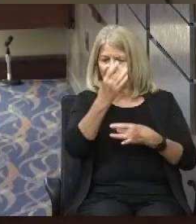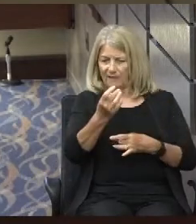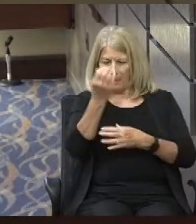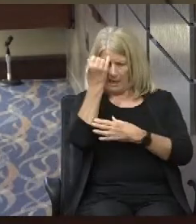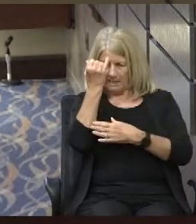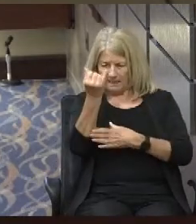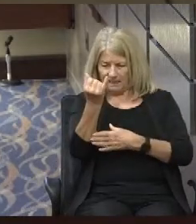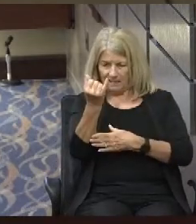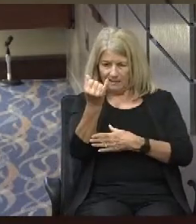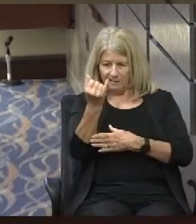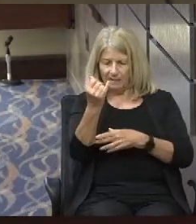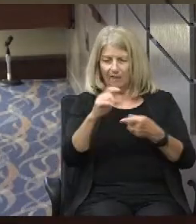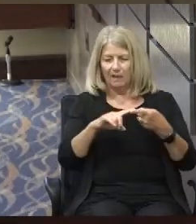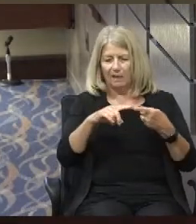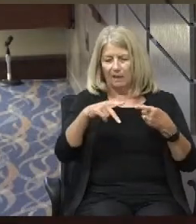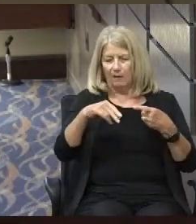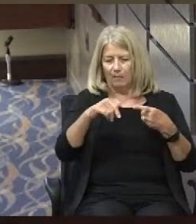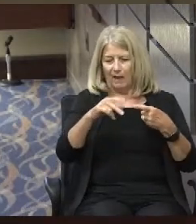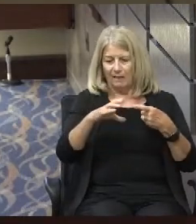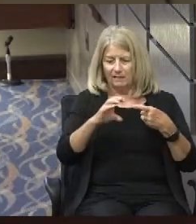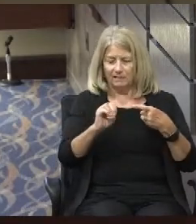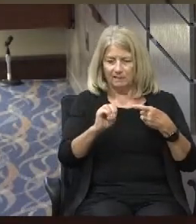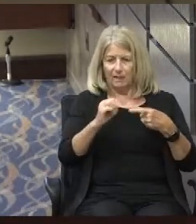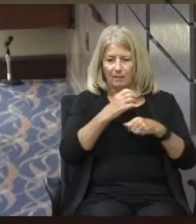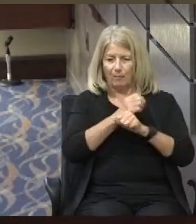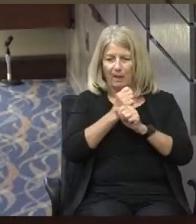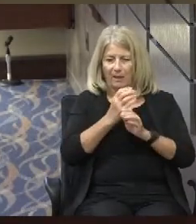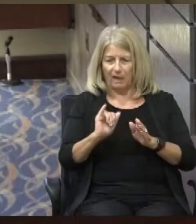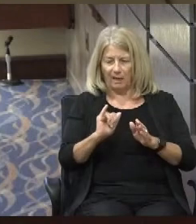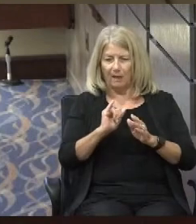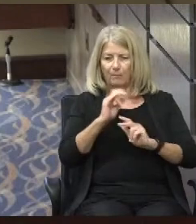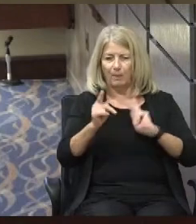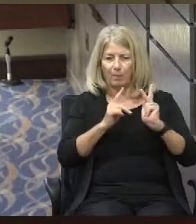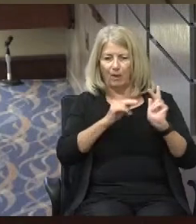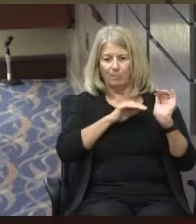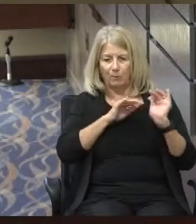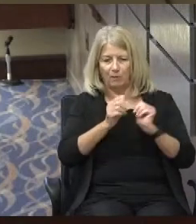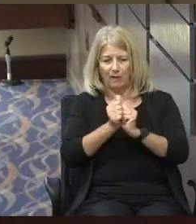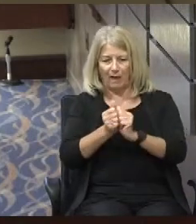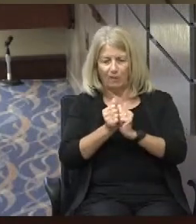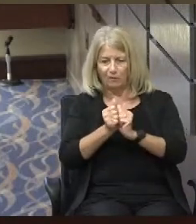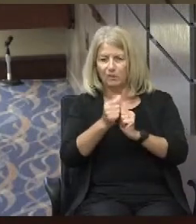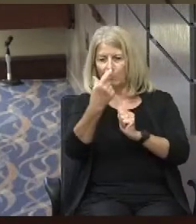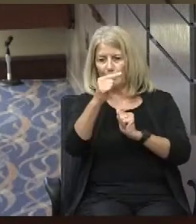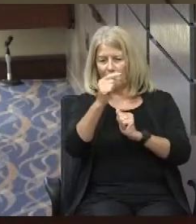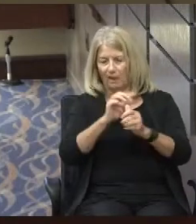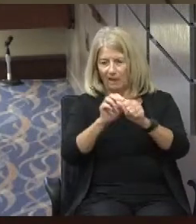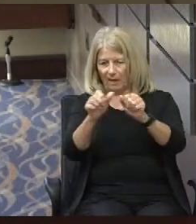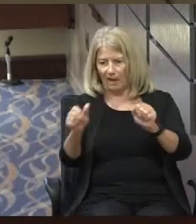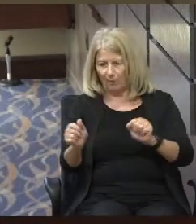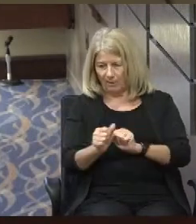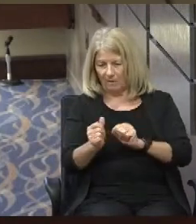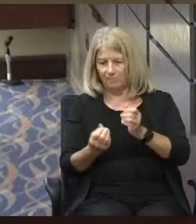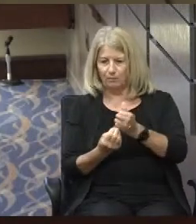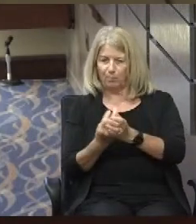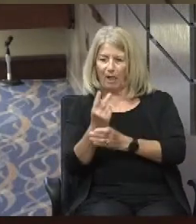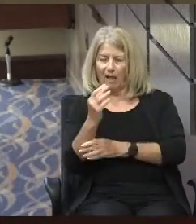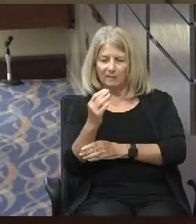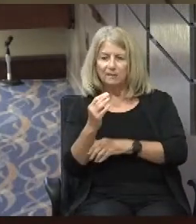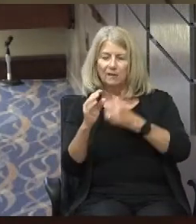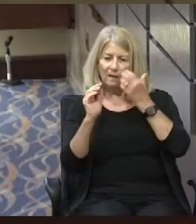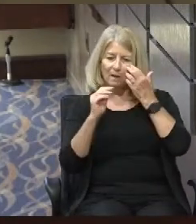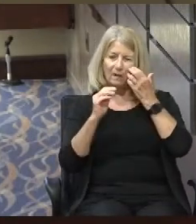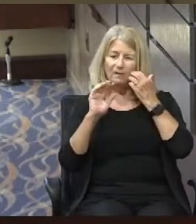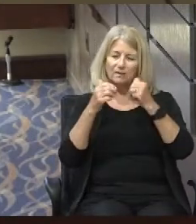this also does placemaking, it brings people together, you can have some green spaces depending on what you're trying to hit through the angle. So